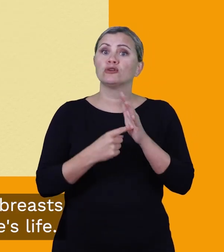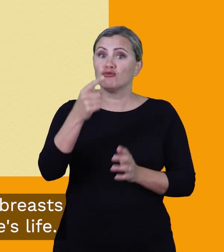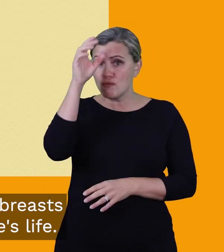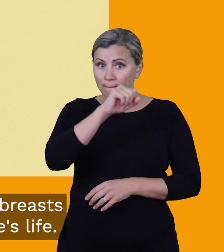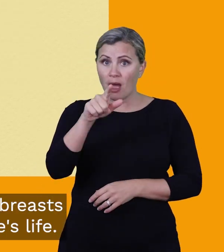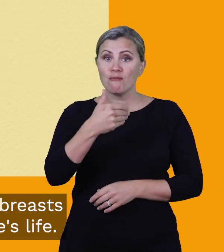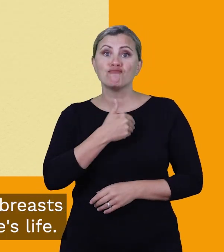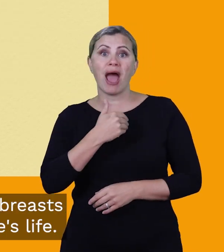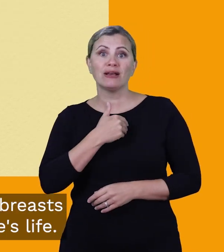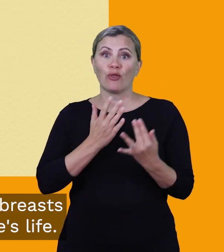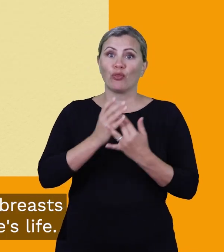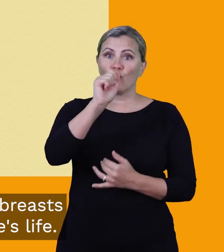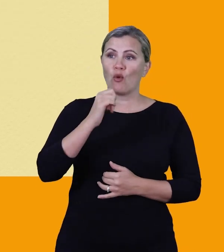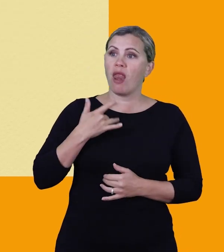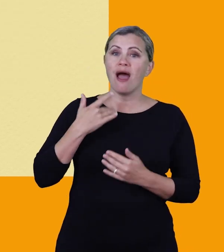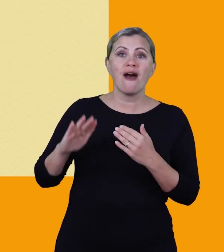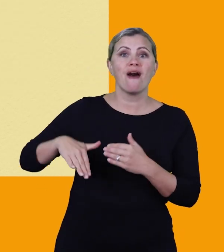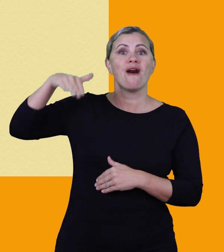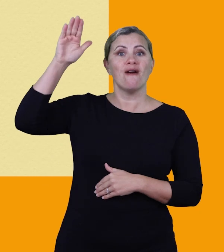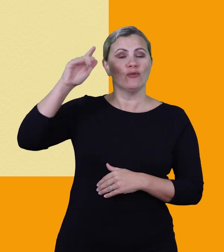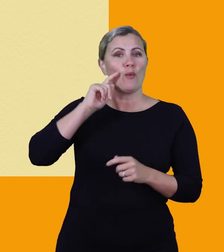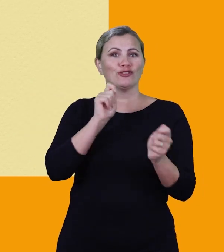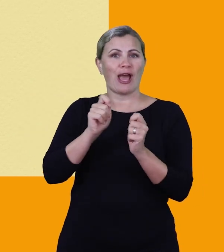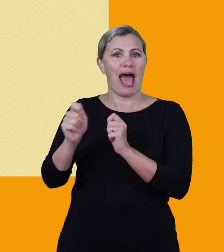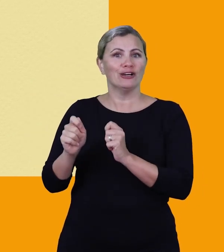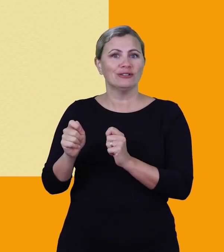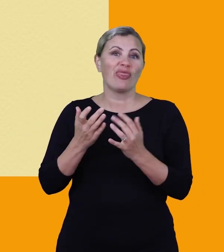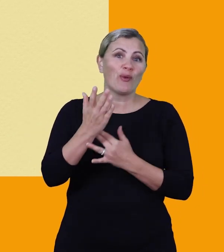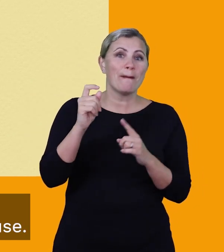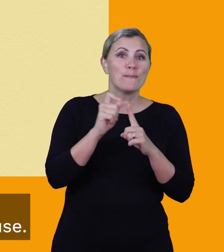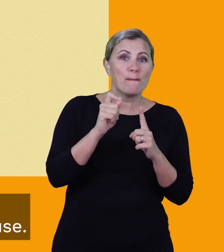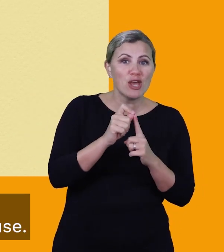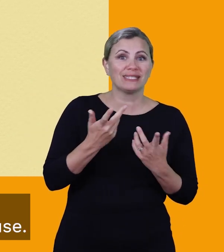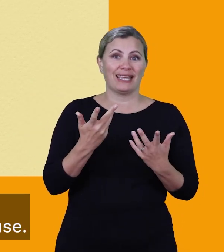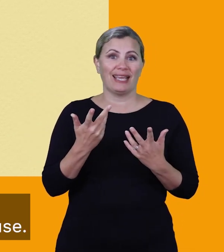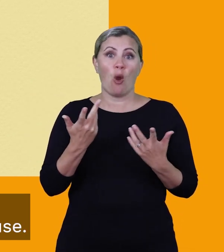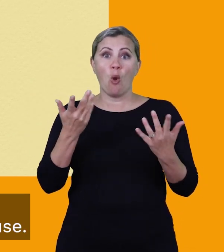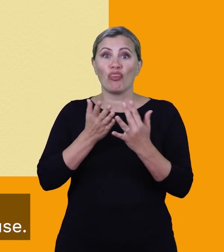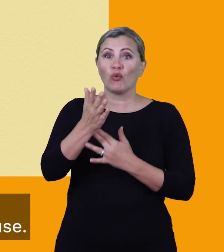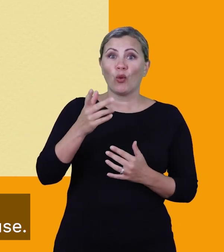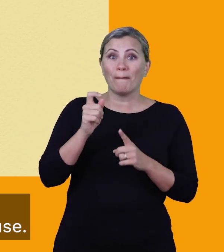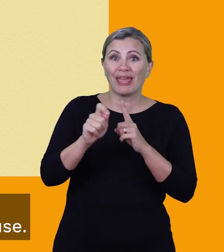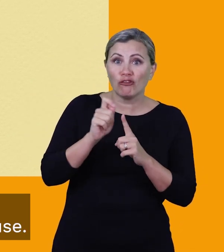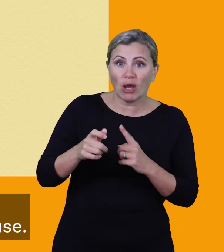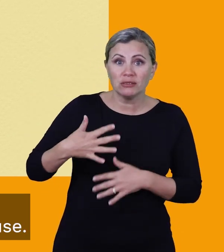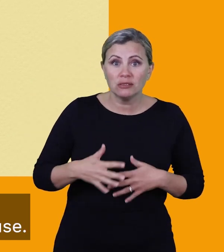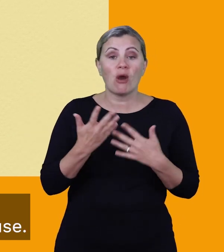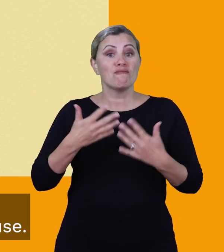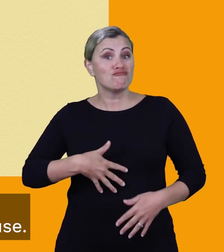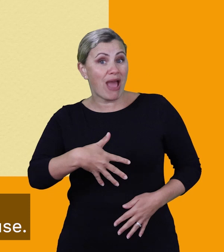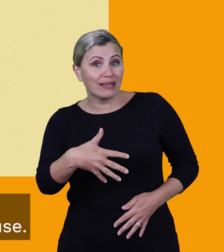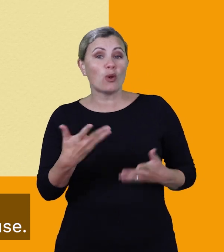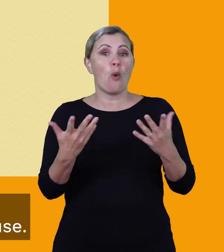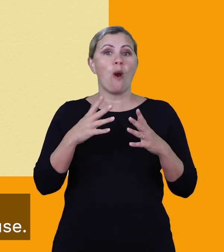breasts will change throughout someone's life. This happens through puberty, during the menstrual cycle, in pregnancy, and the